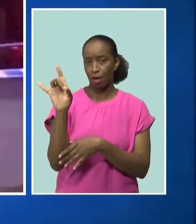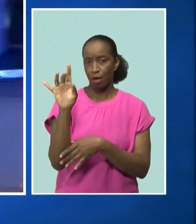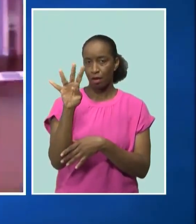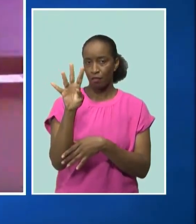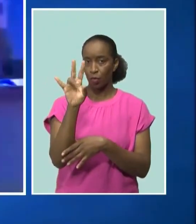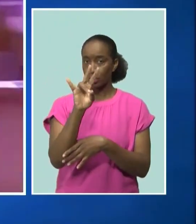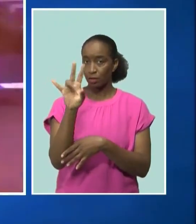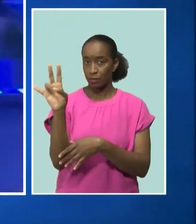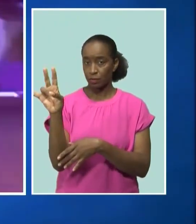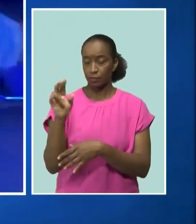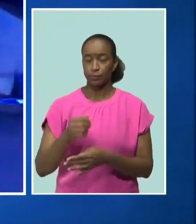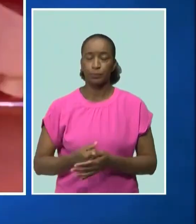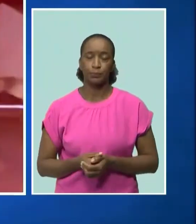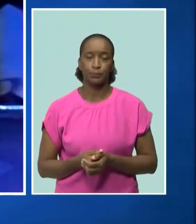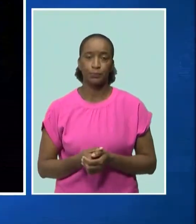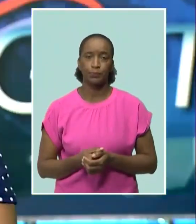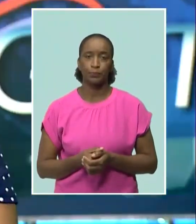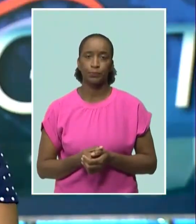1-800-8477.